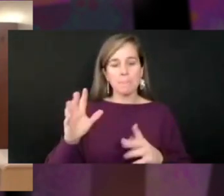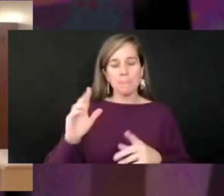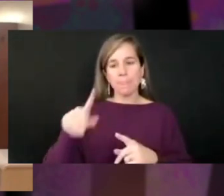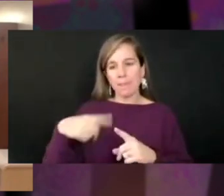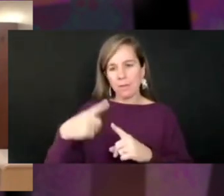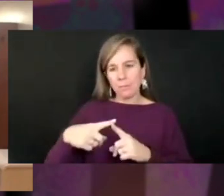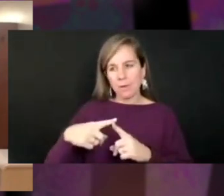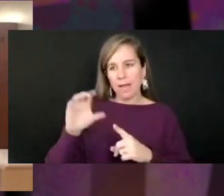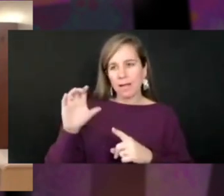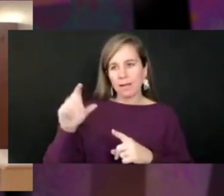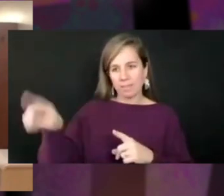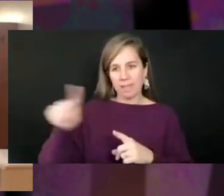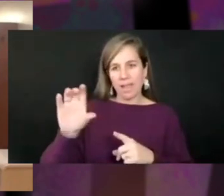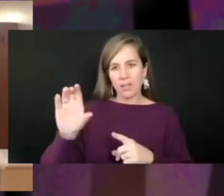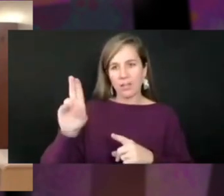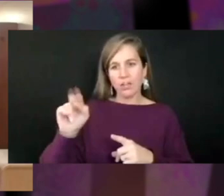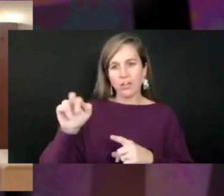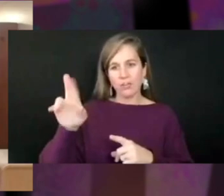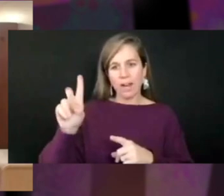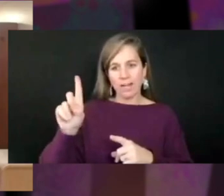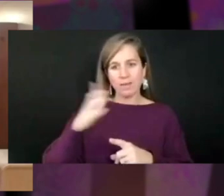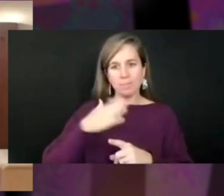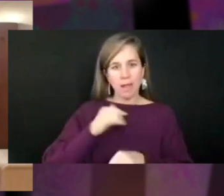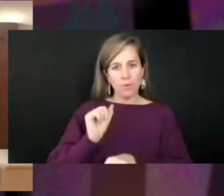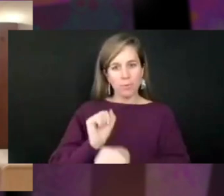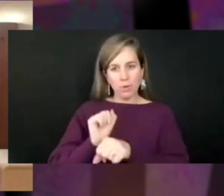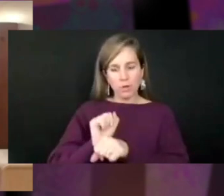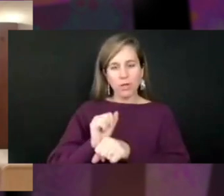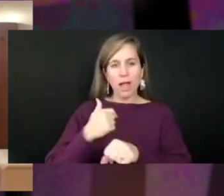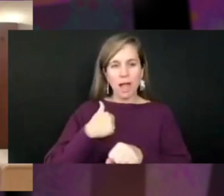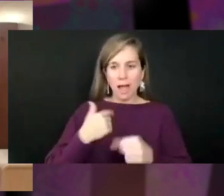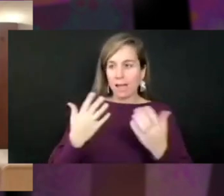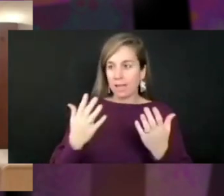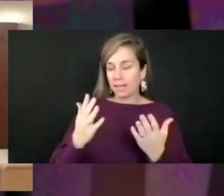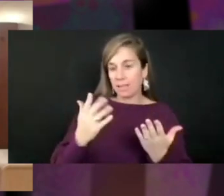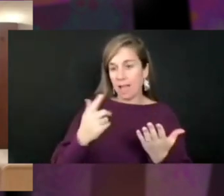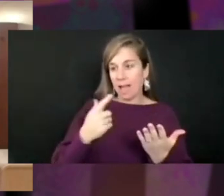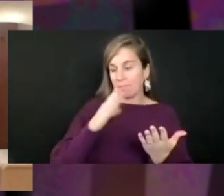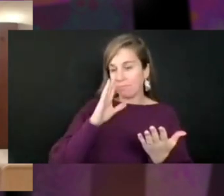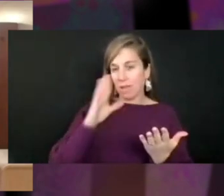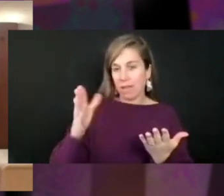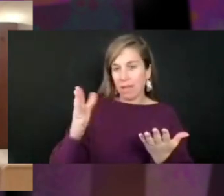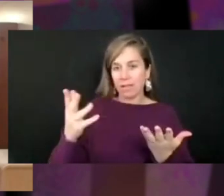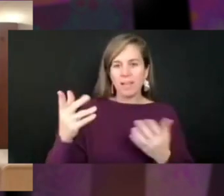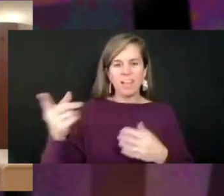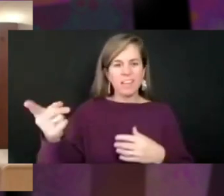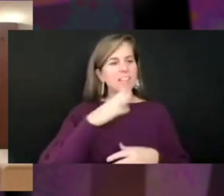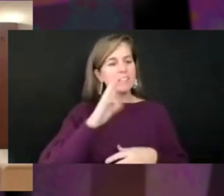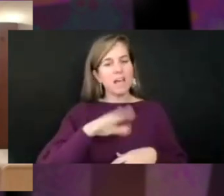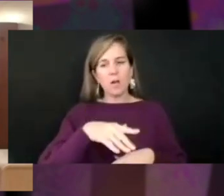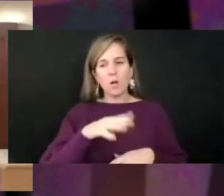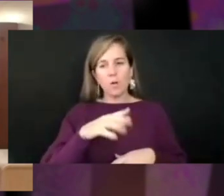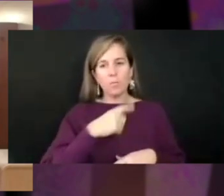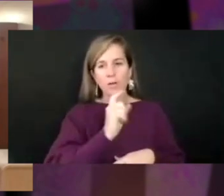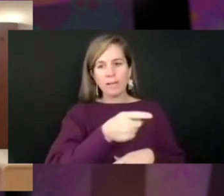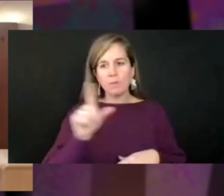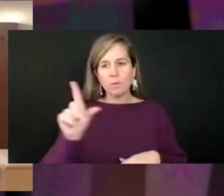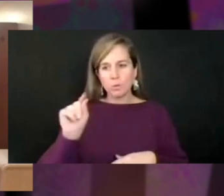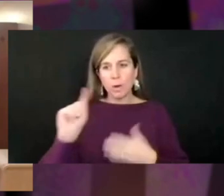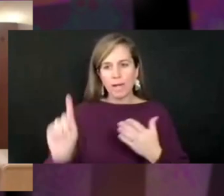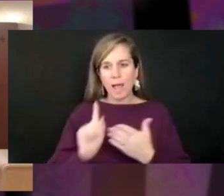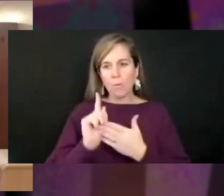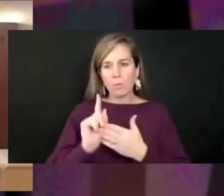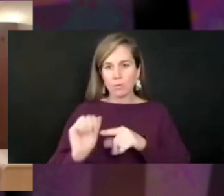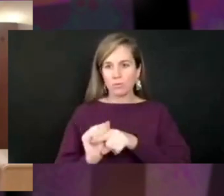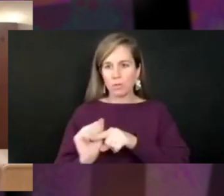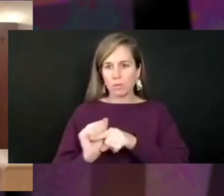when they curated my work, you know, I said, they gave me 20 hours of rehearsal space to make this 20-minute